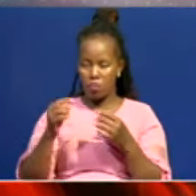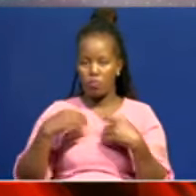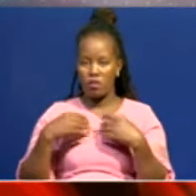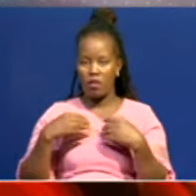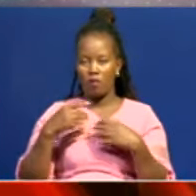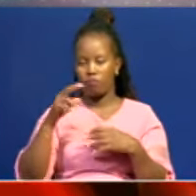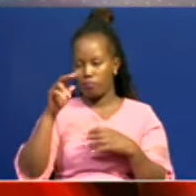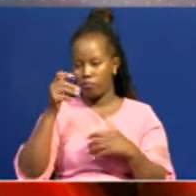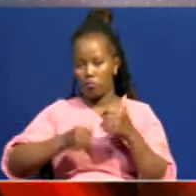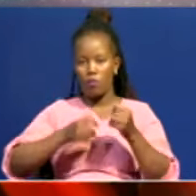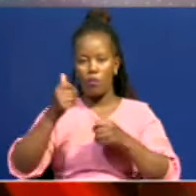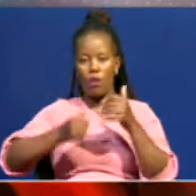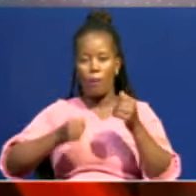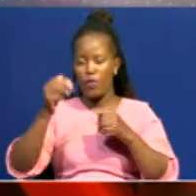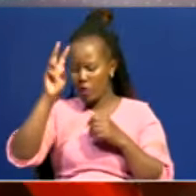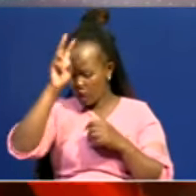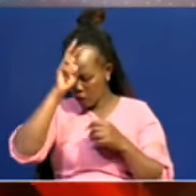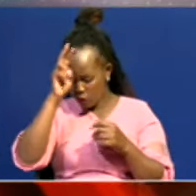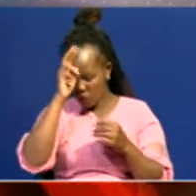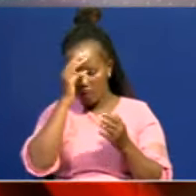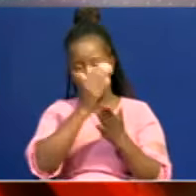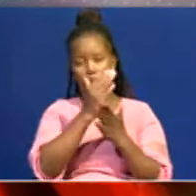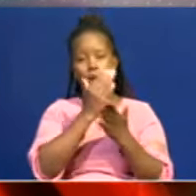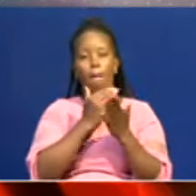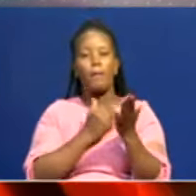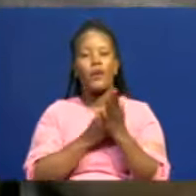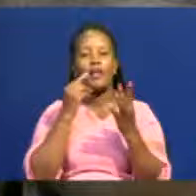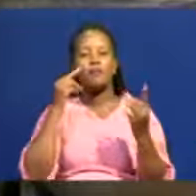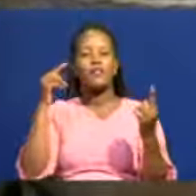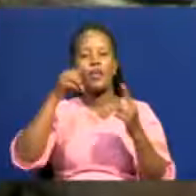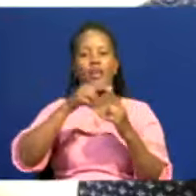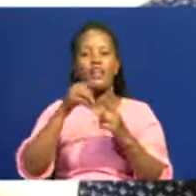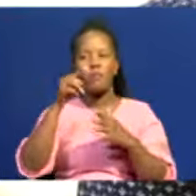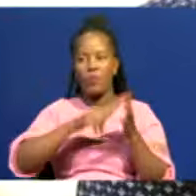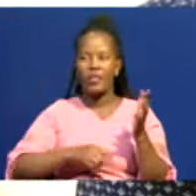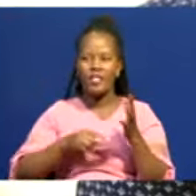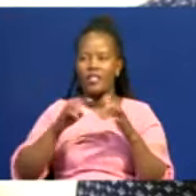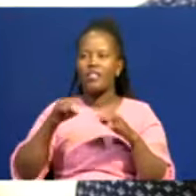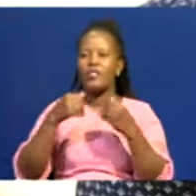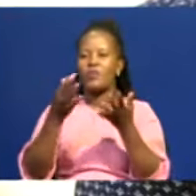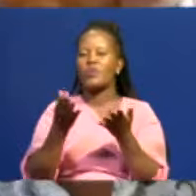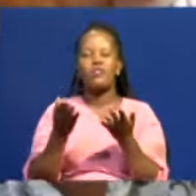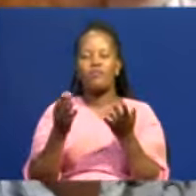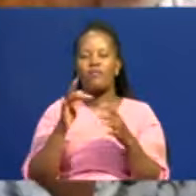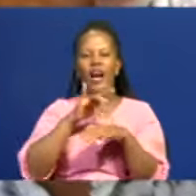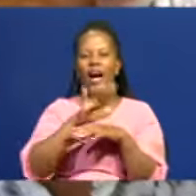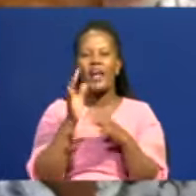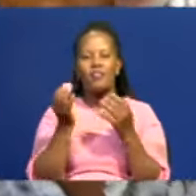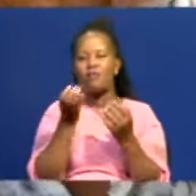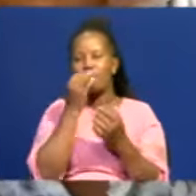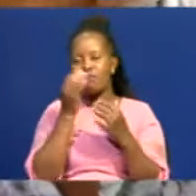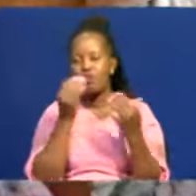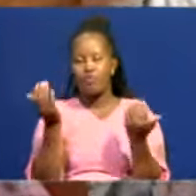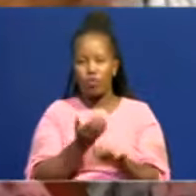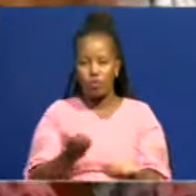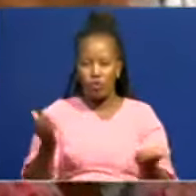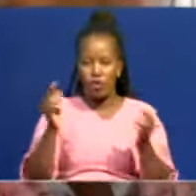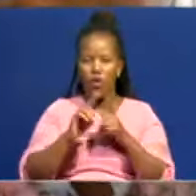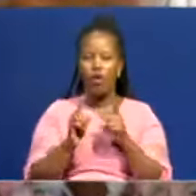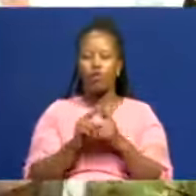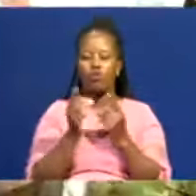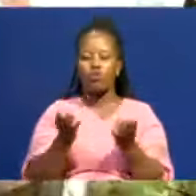The program aims at adding malnutrition among children, promotes climate resilient